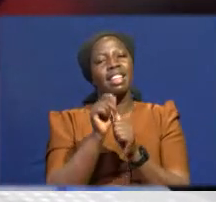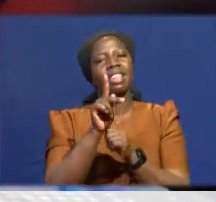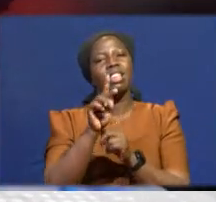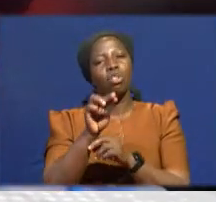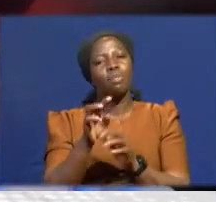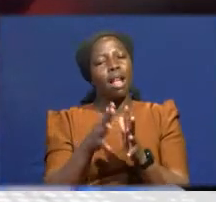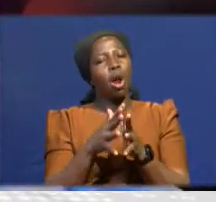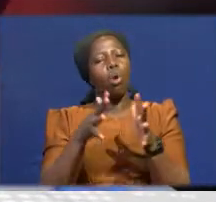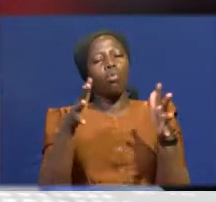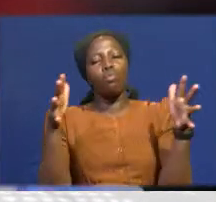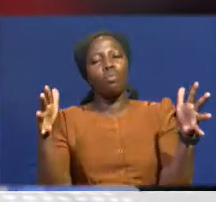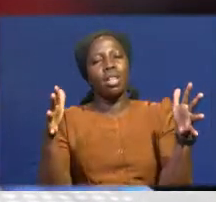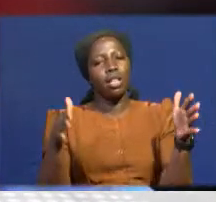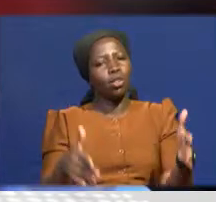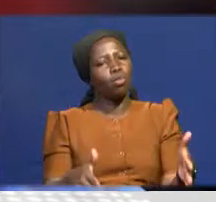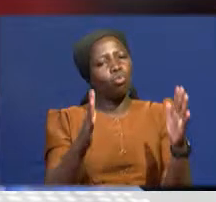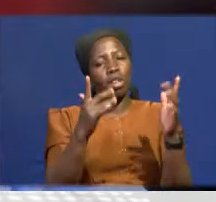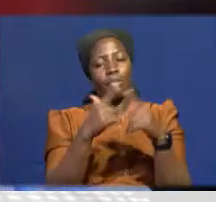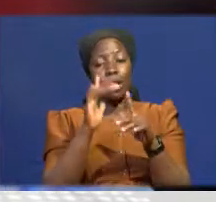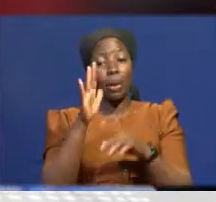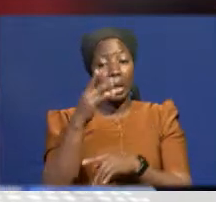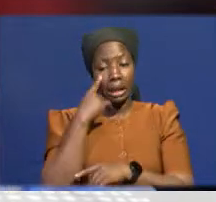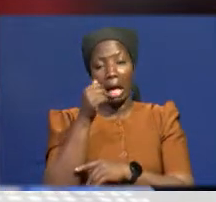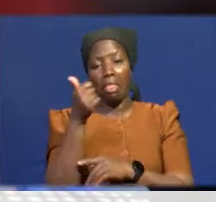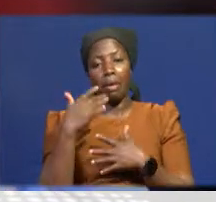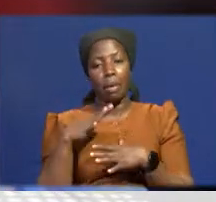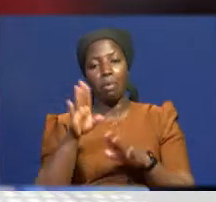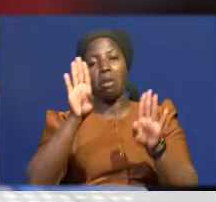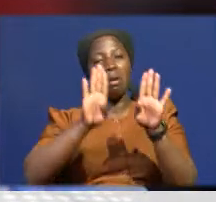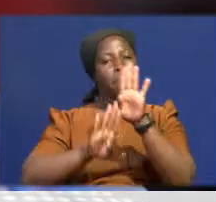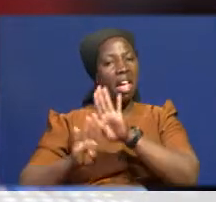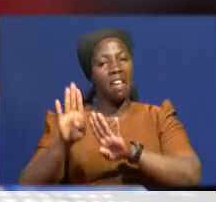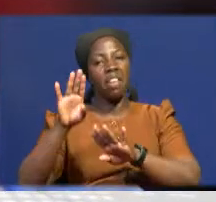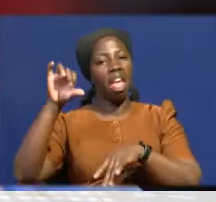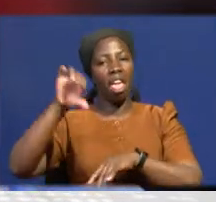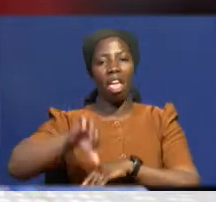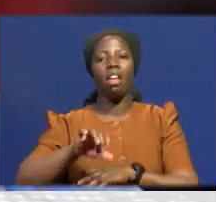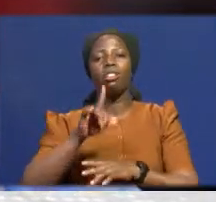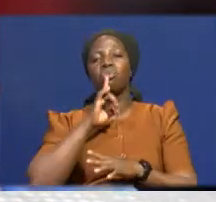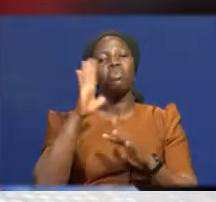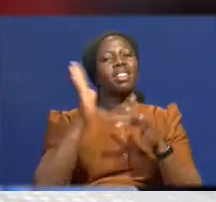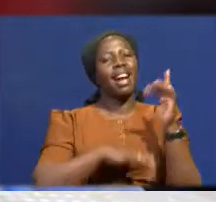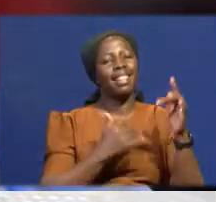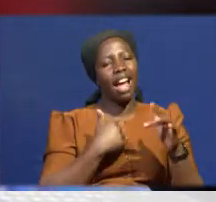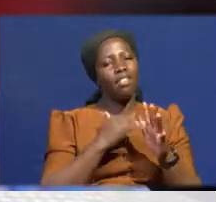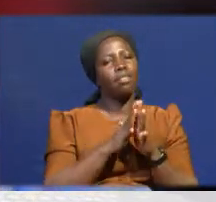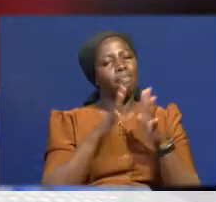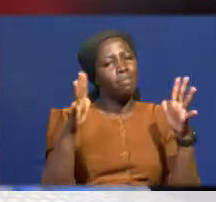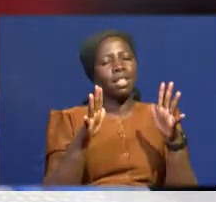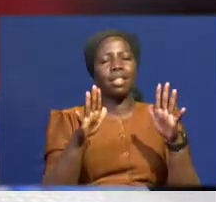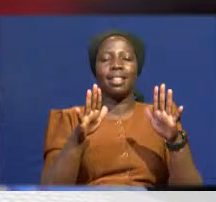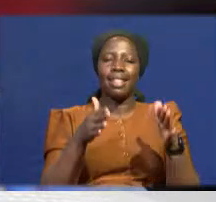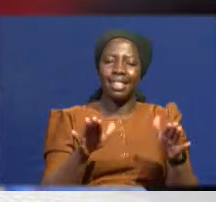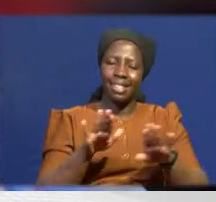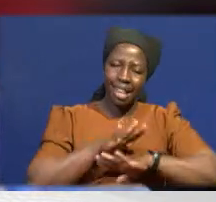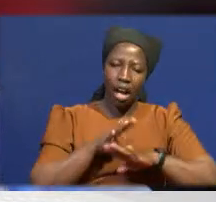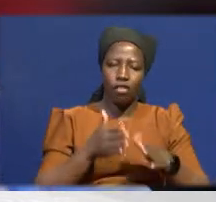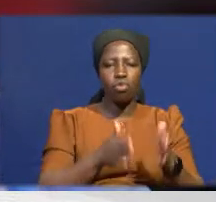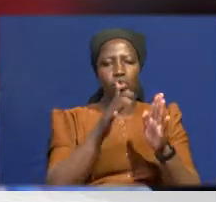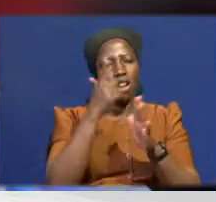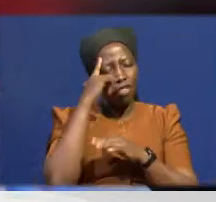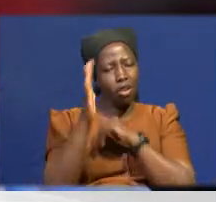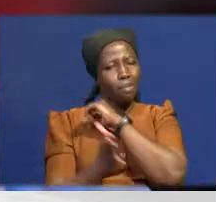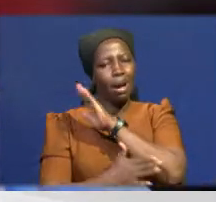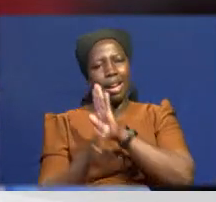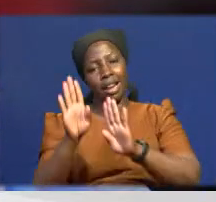10 kilometers wide roads, but we still have people behaving badly. So we can't have good roads enough for bad behavior. So we must behave